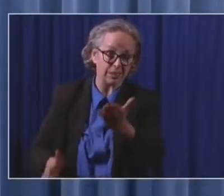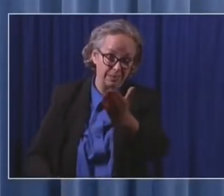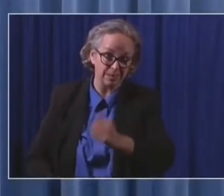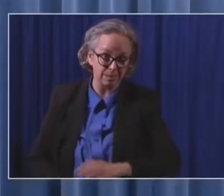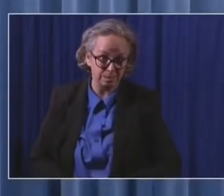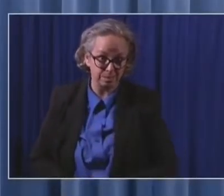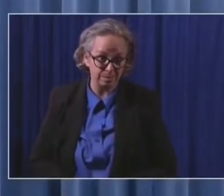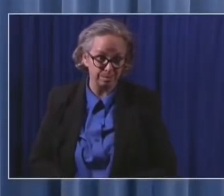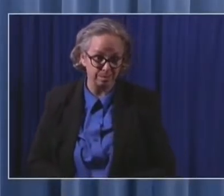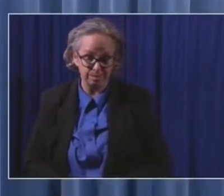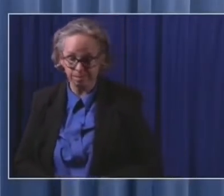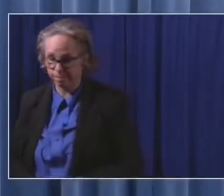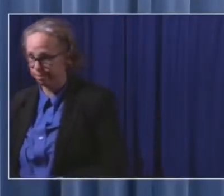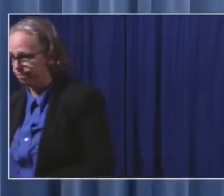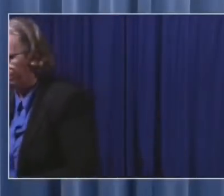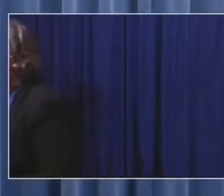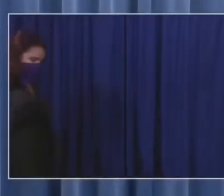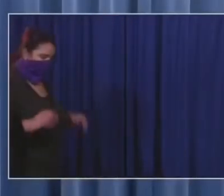single day.